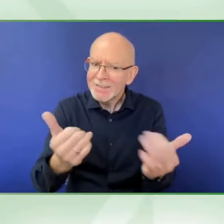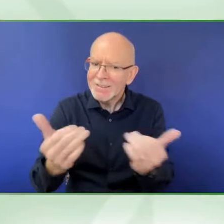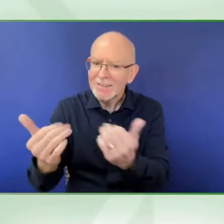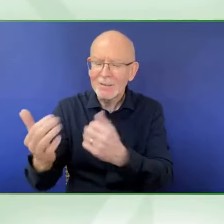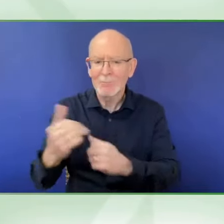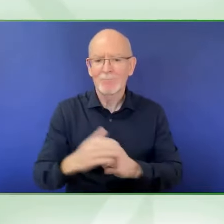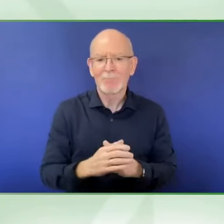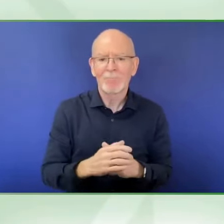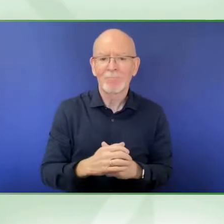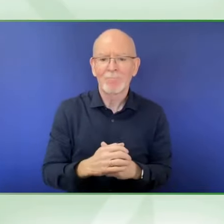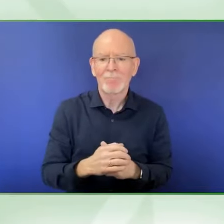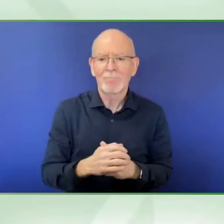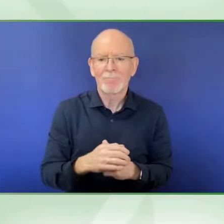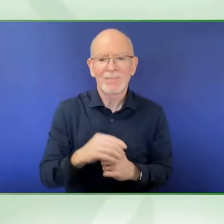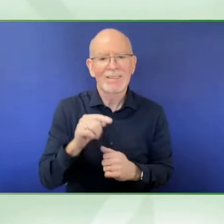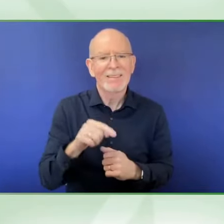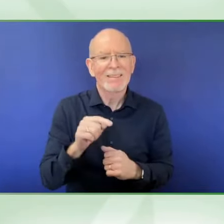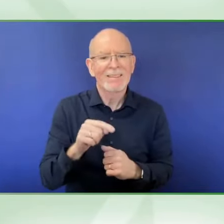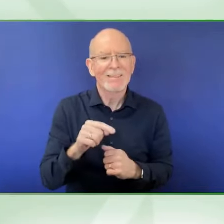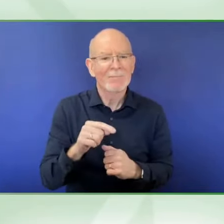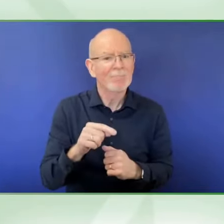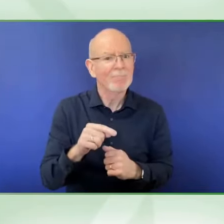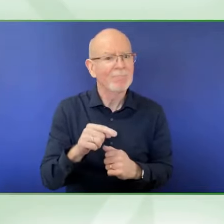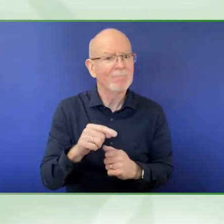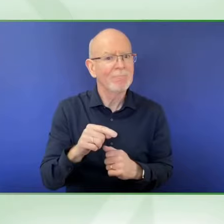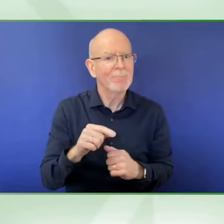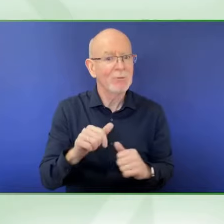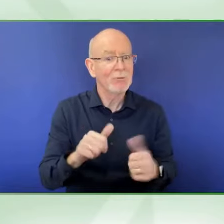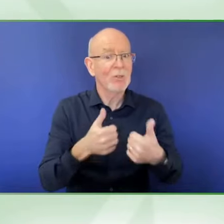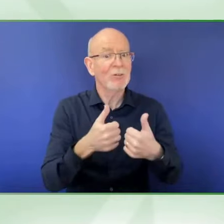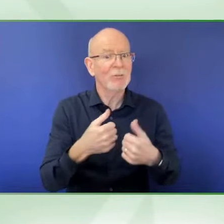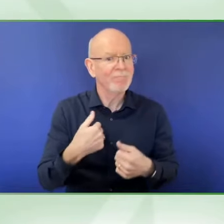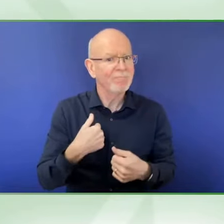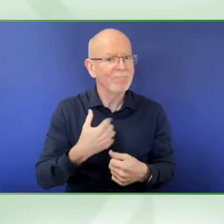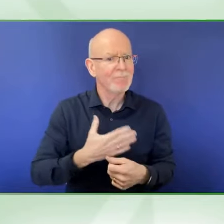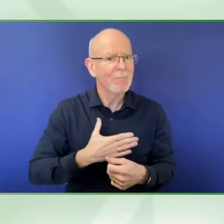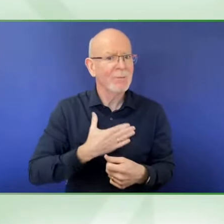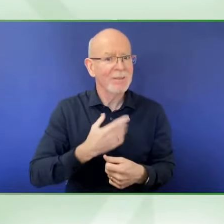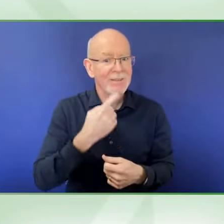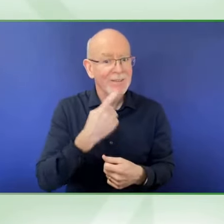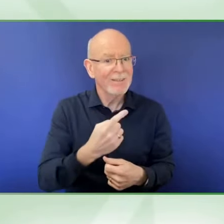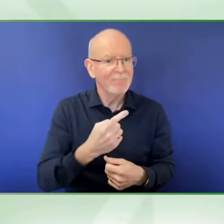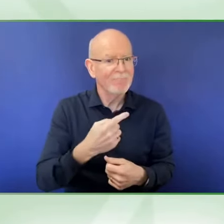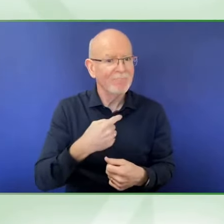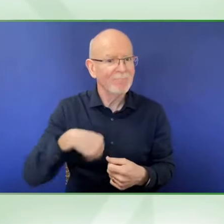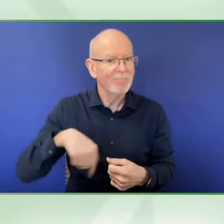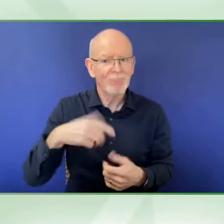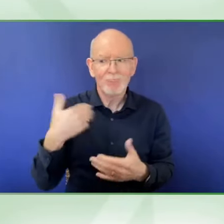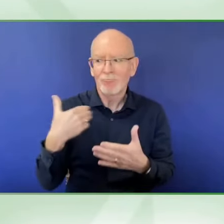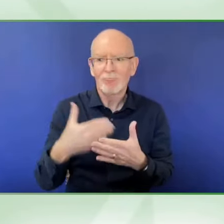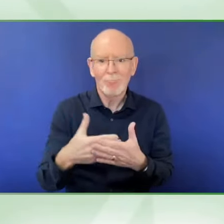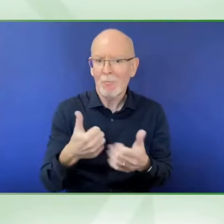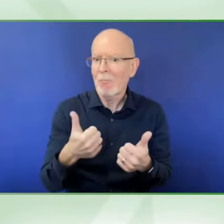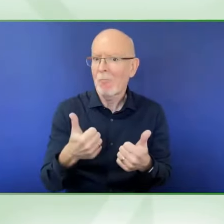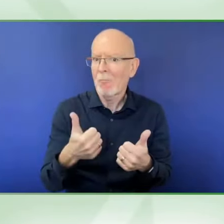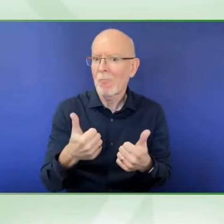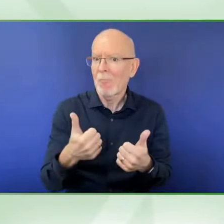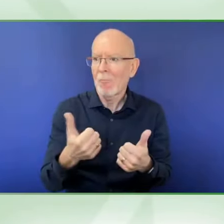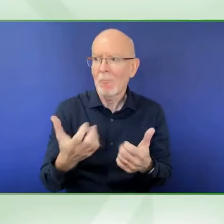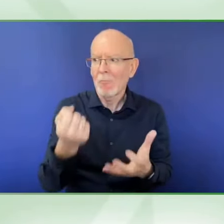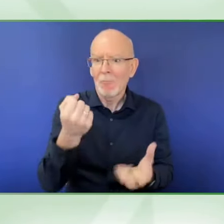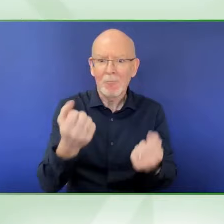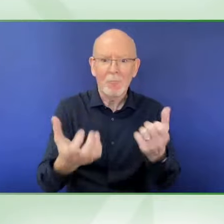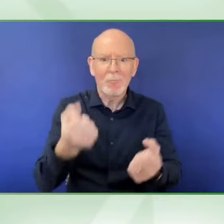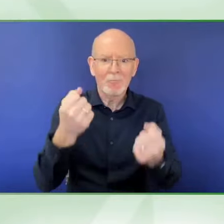people working with many of us in a specific workshop that we did last